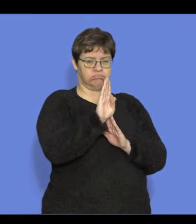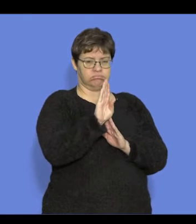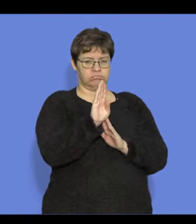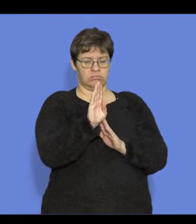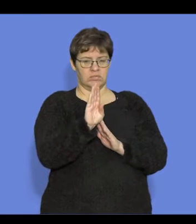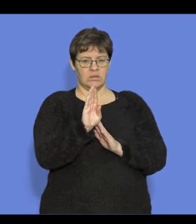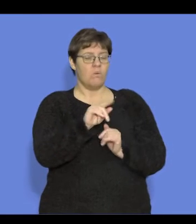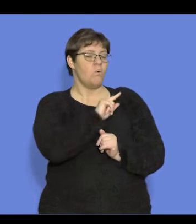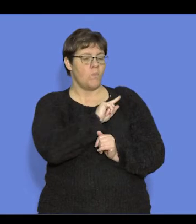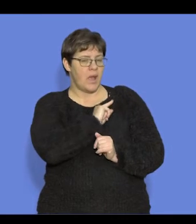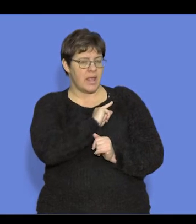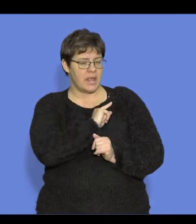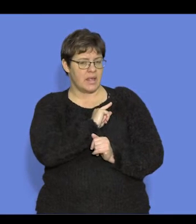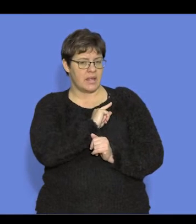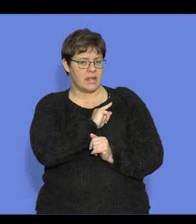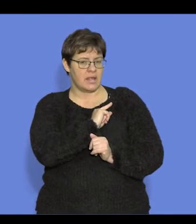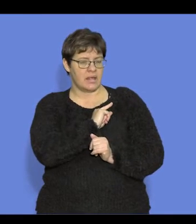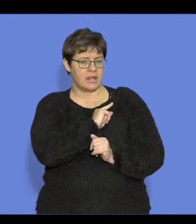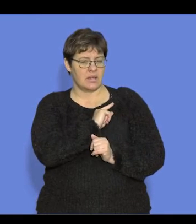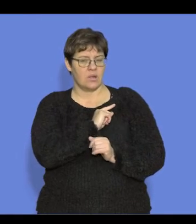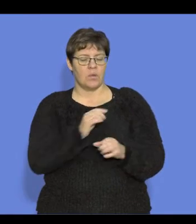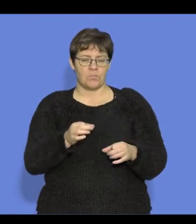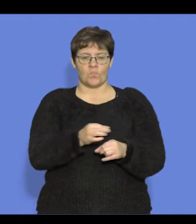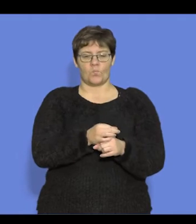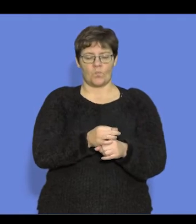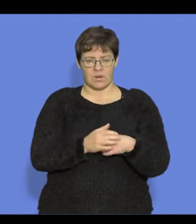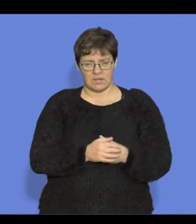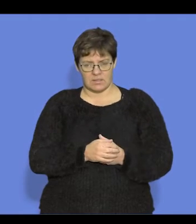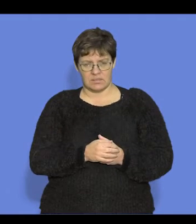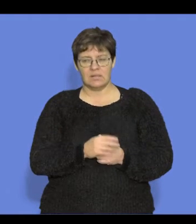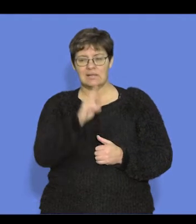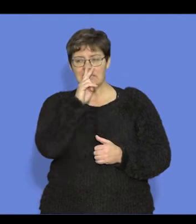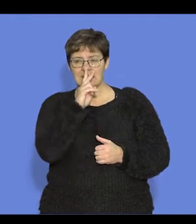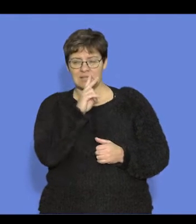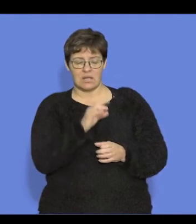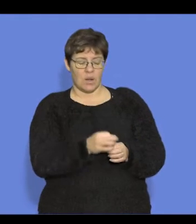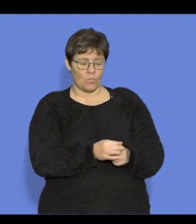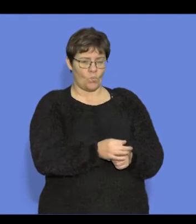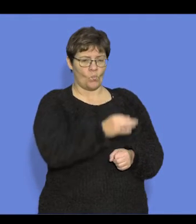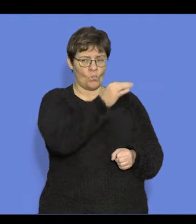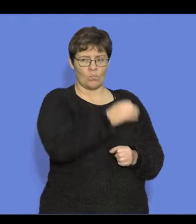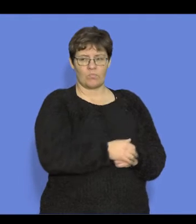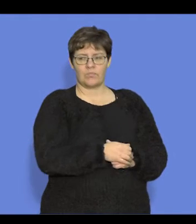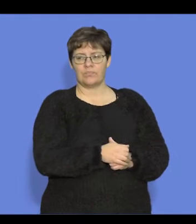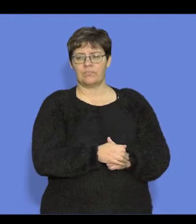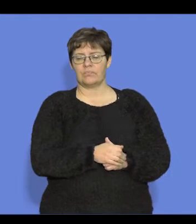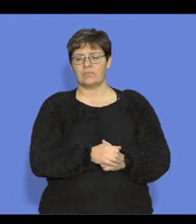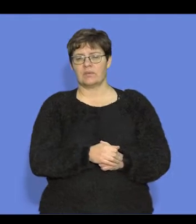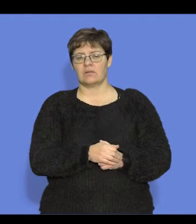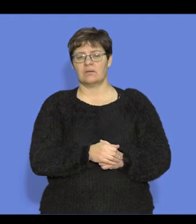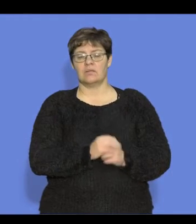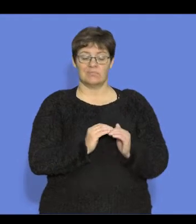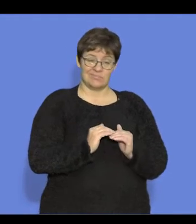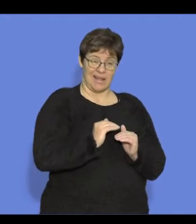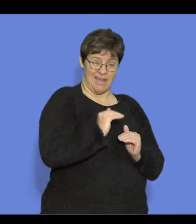simply because they are narrow. And as you can see, the narrower the tube, the higher the height